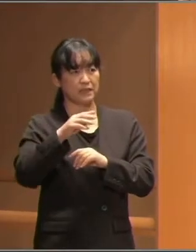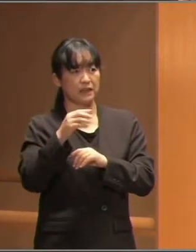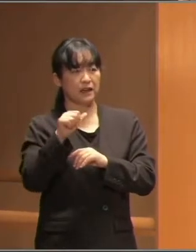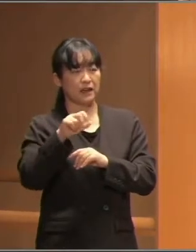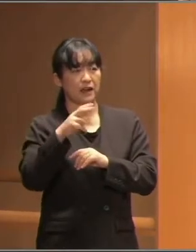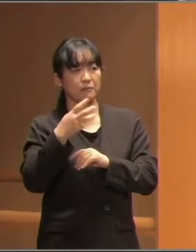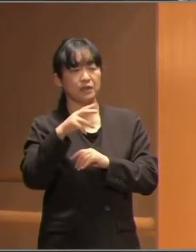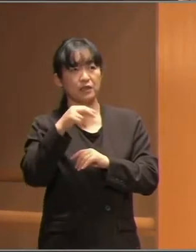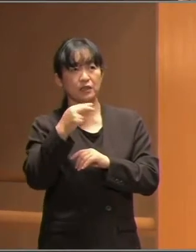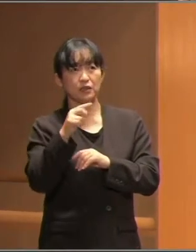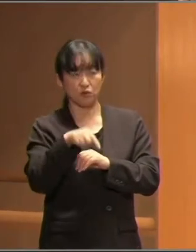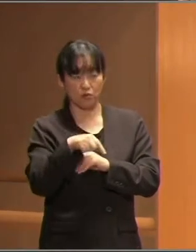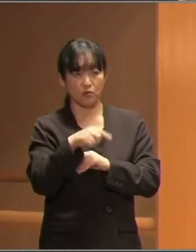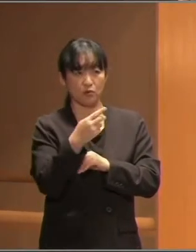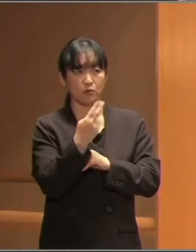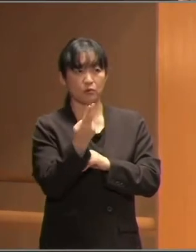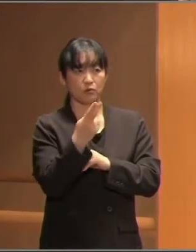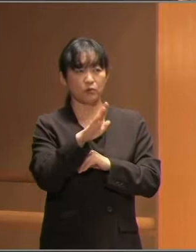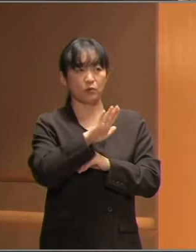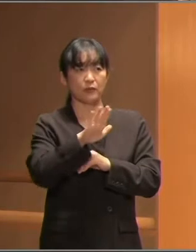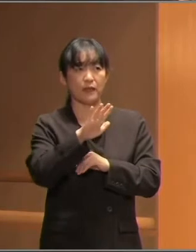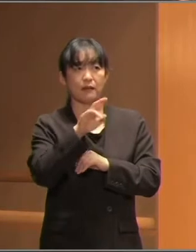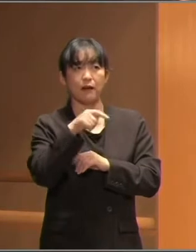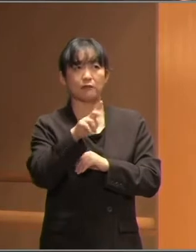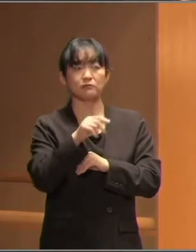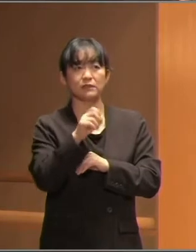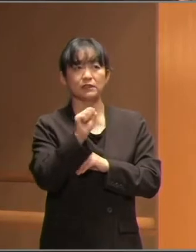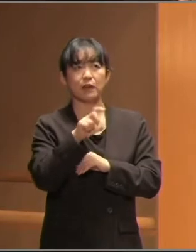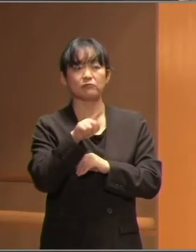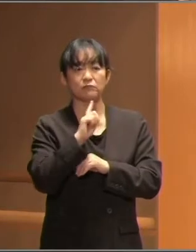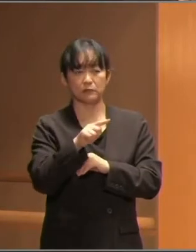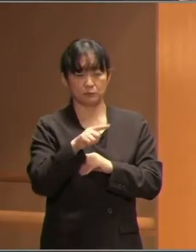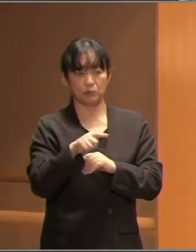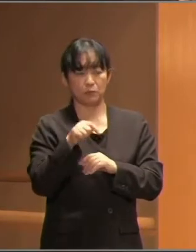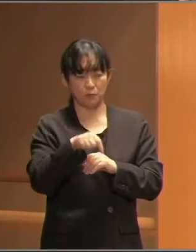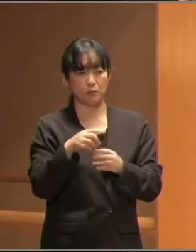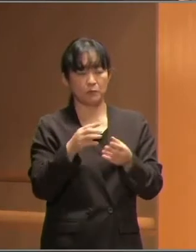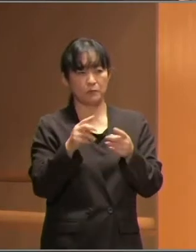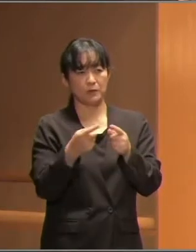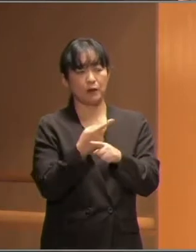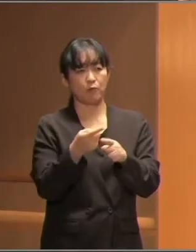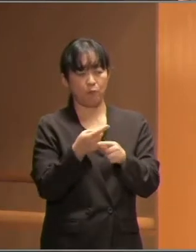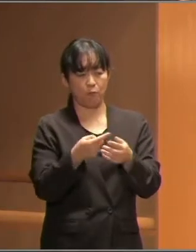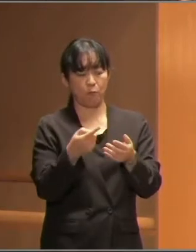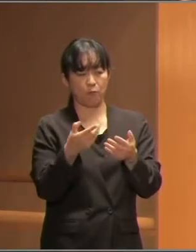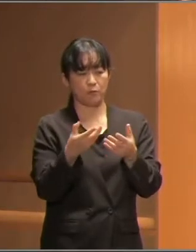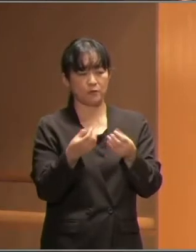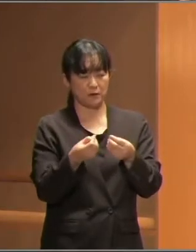But by cation exchange with 12-amino dodecanoic acid,